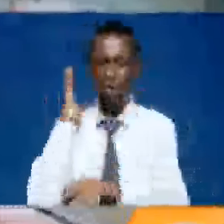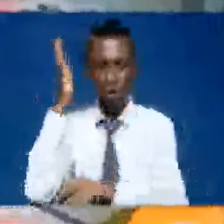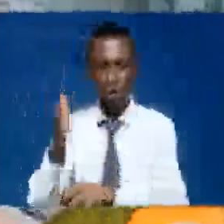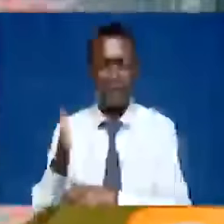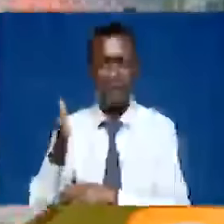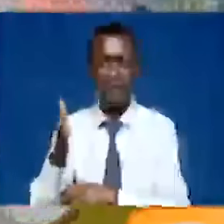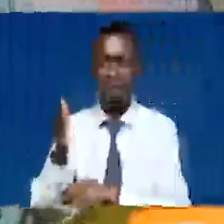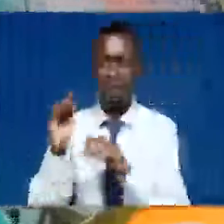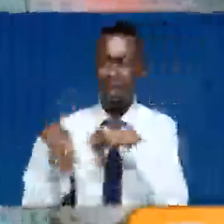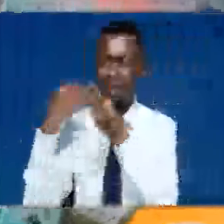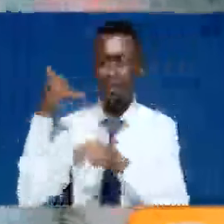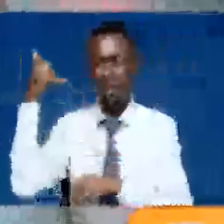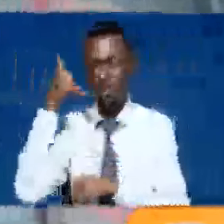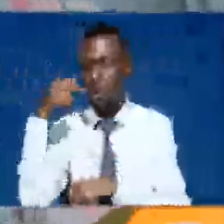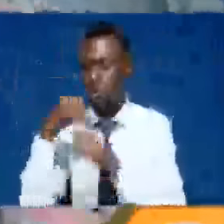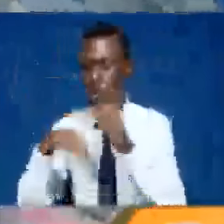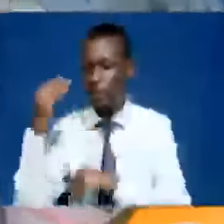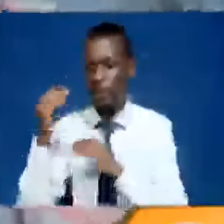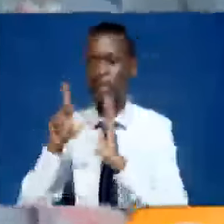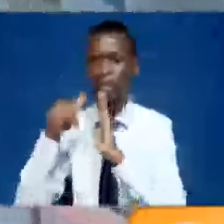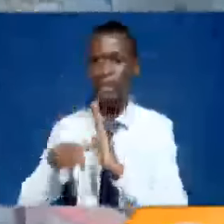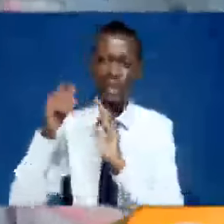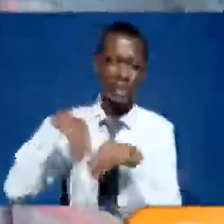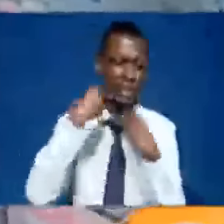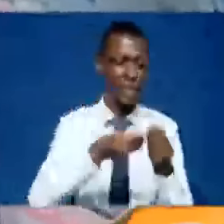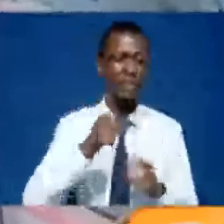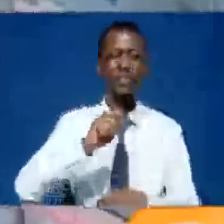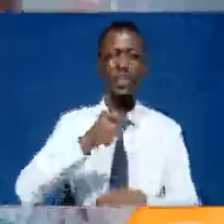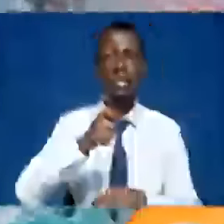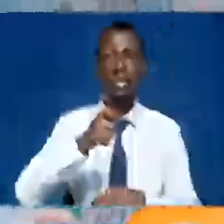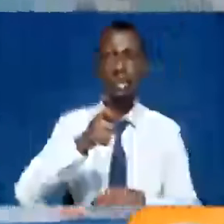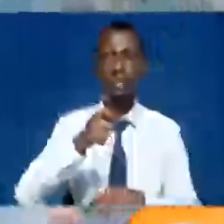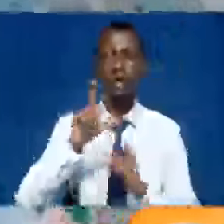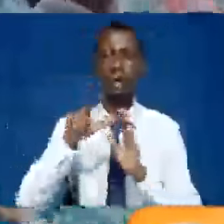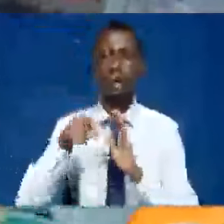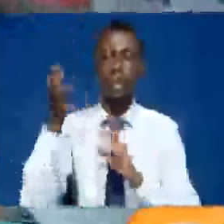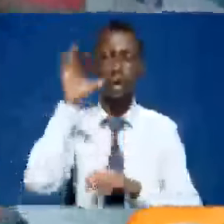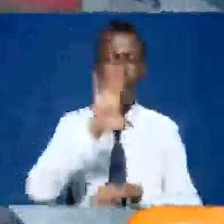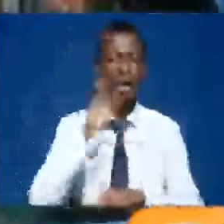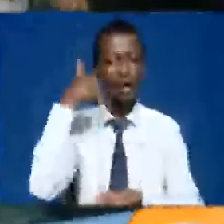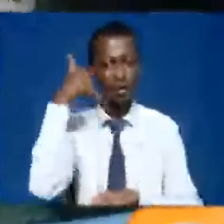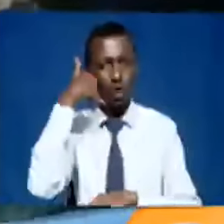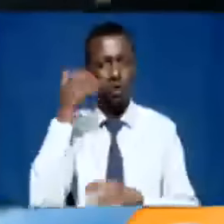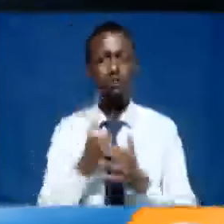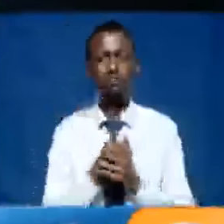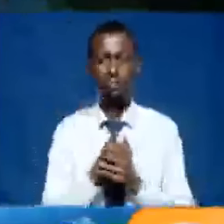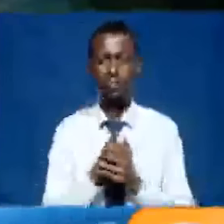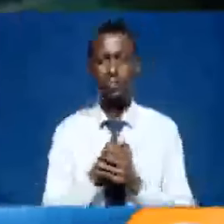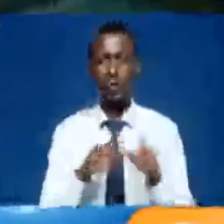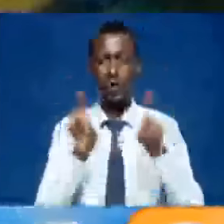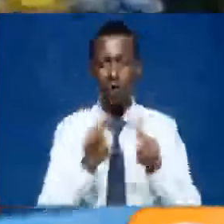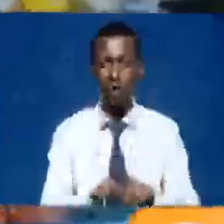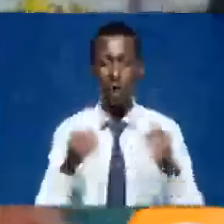and hands him his phone before the cashier gives him a key and hands back his phone. Holding firmly in his hand was a